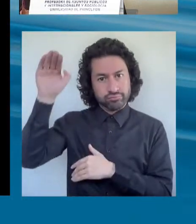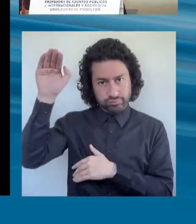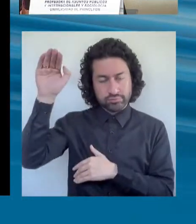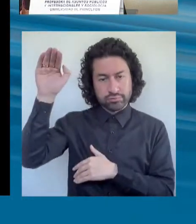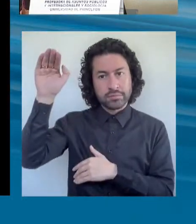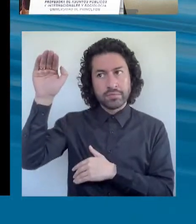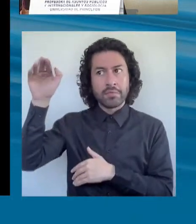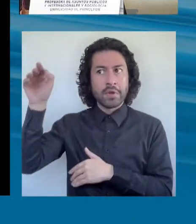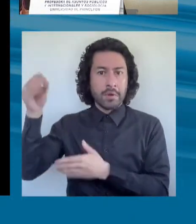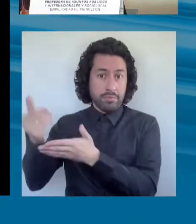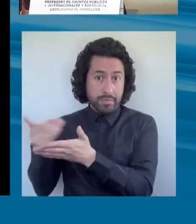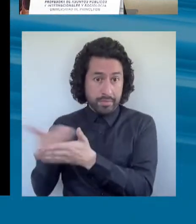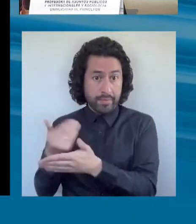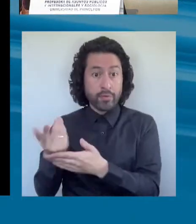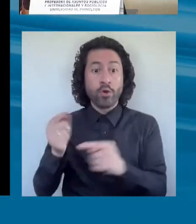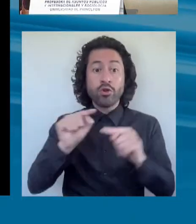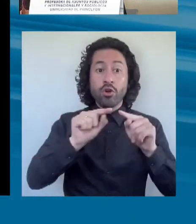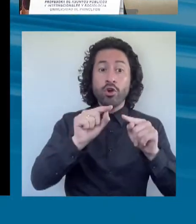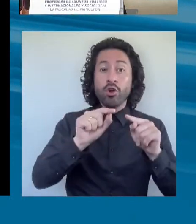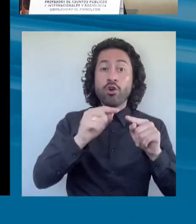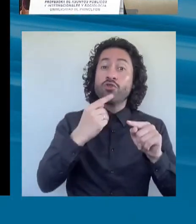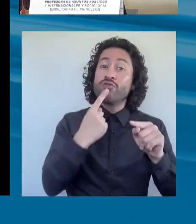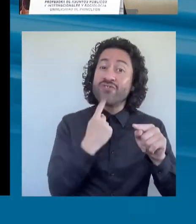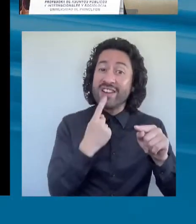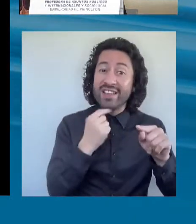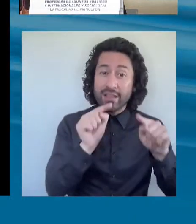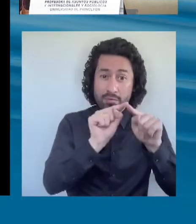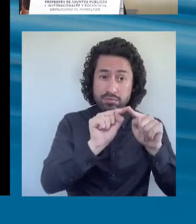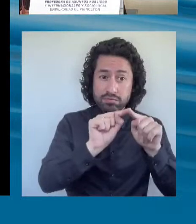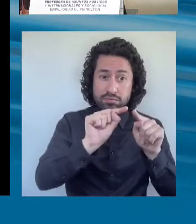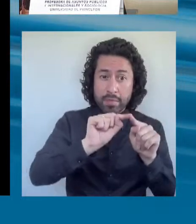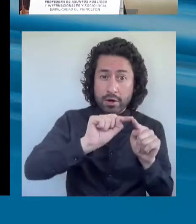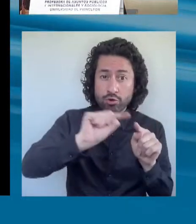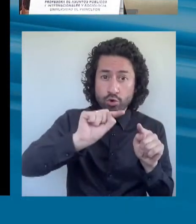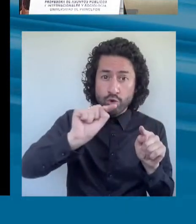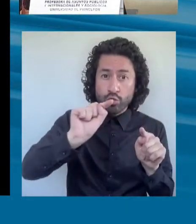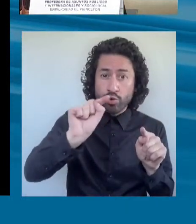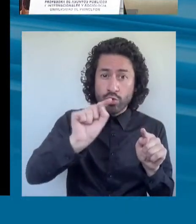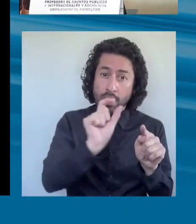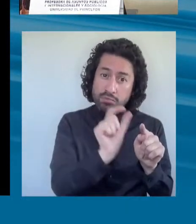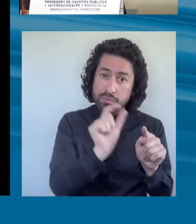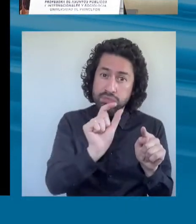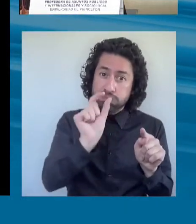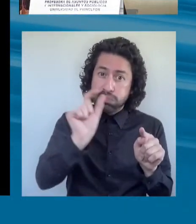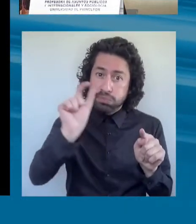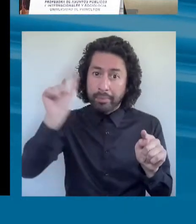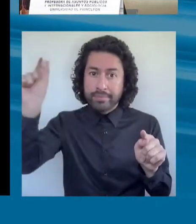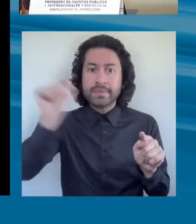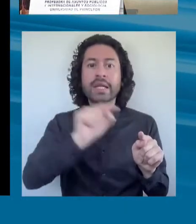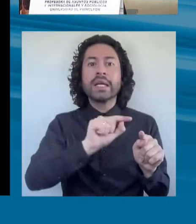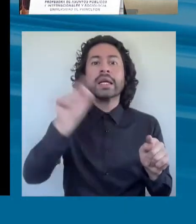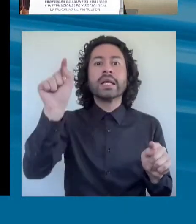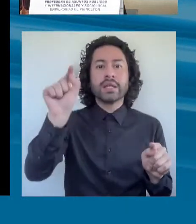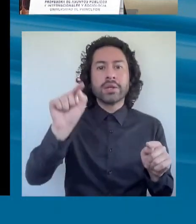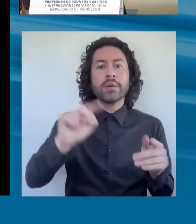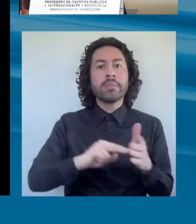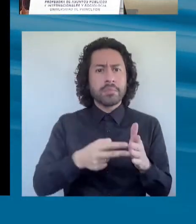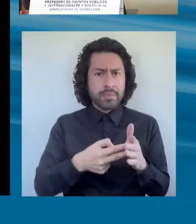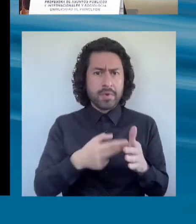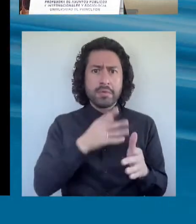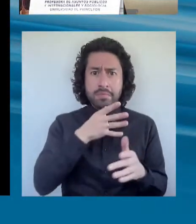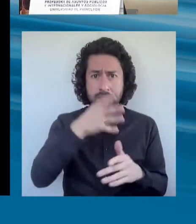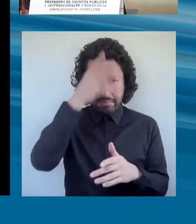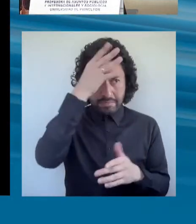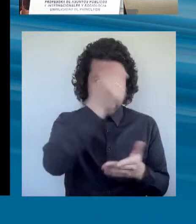adult children in the y-axis. The red dotted line shows the low mobility. This is where the income